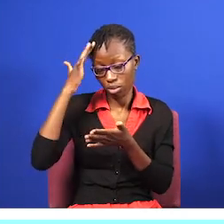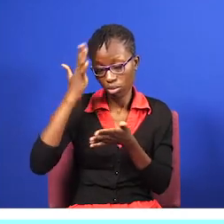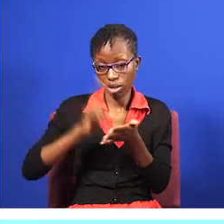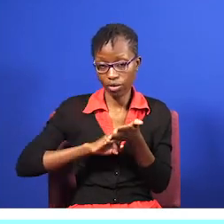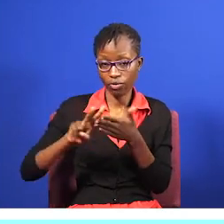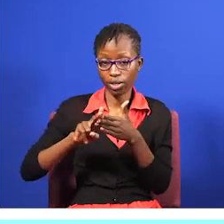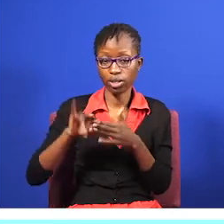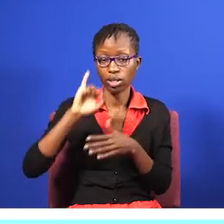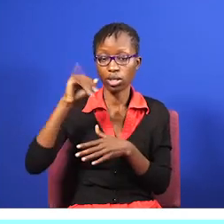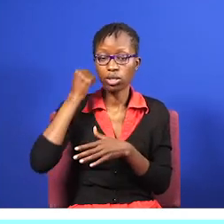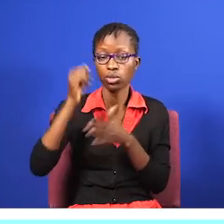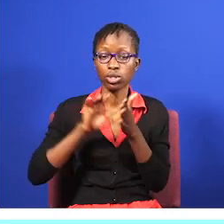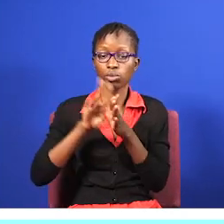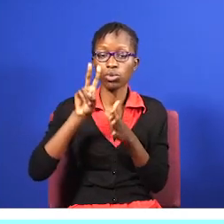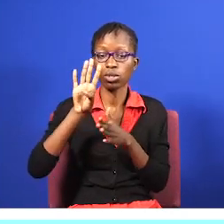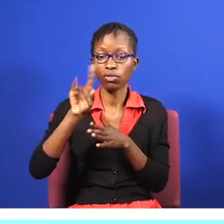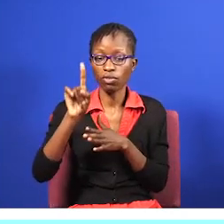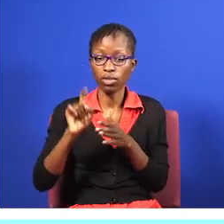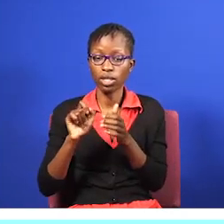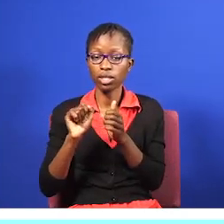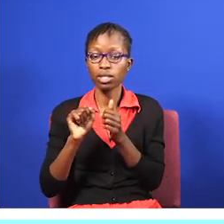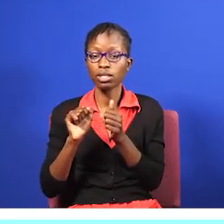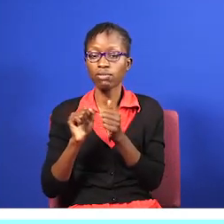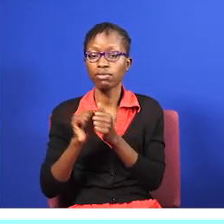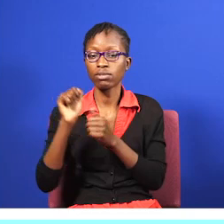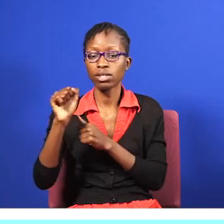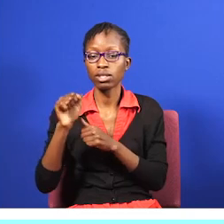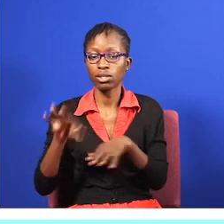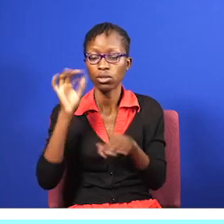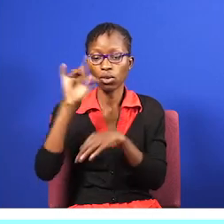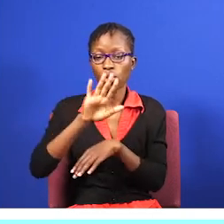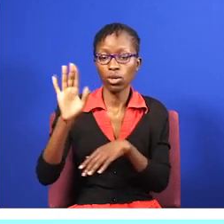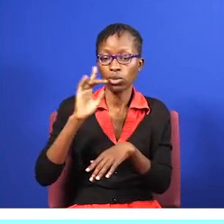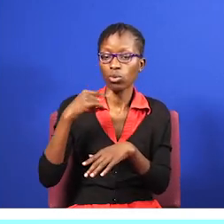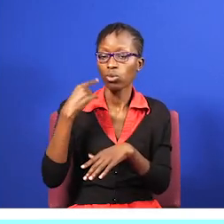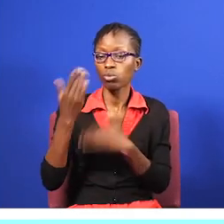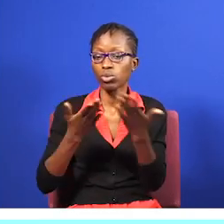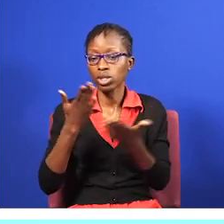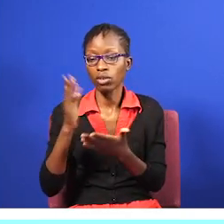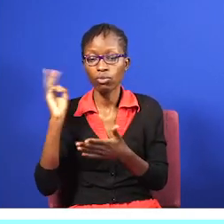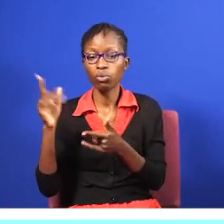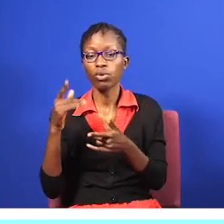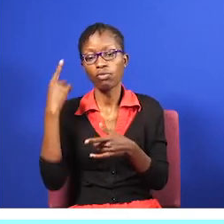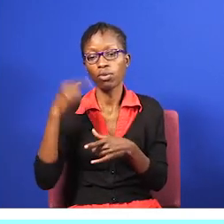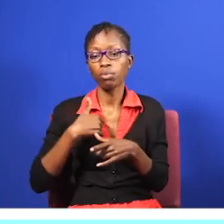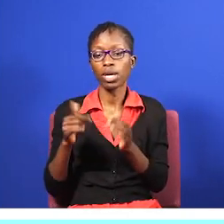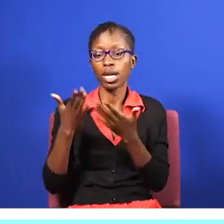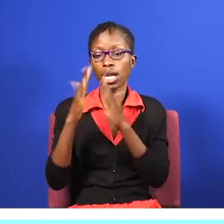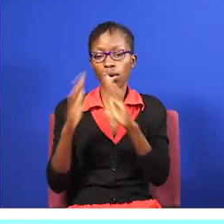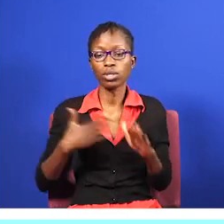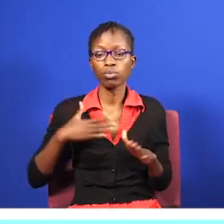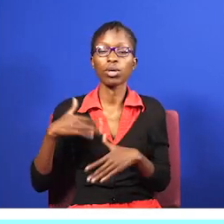Joshua 24:11. Choose for yourself whom you are going to serve. But as for me and my house,